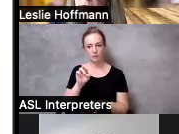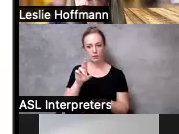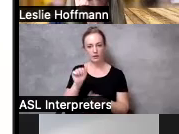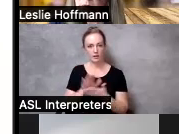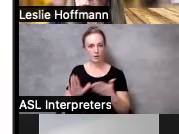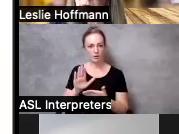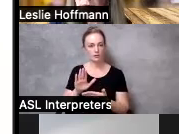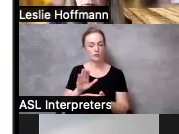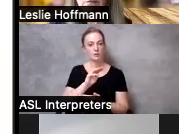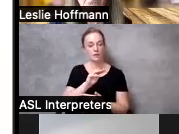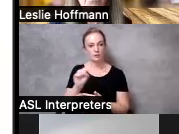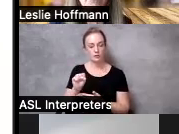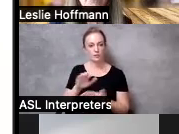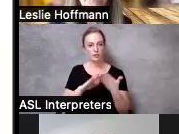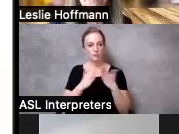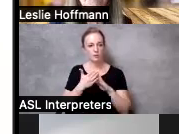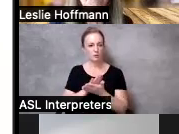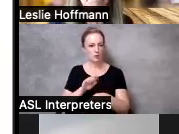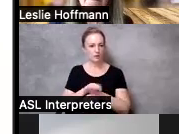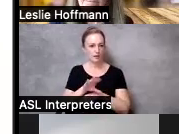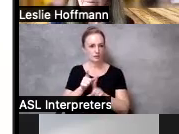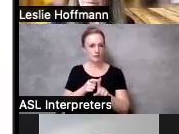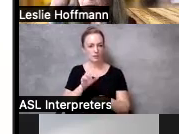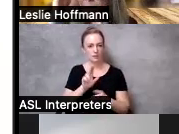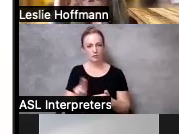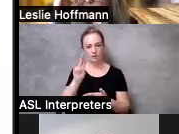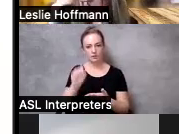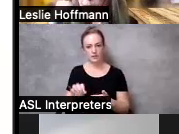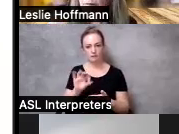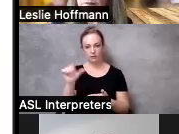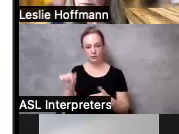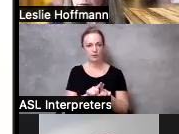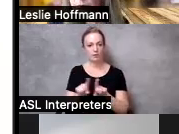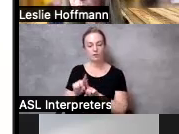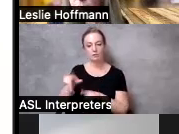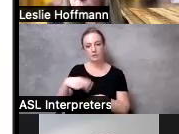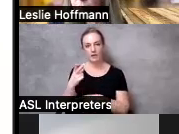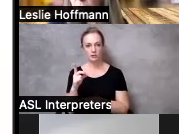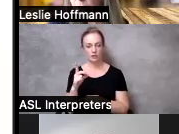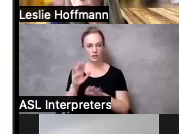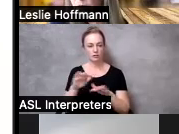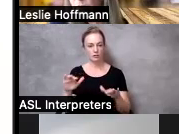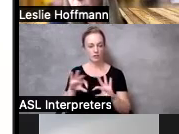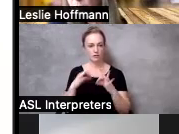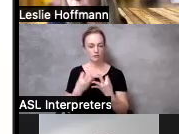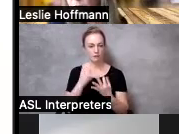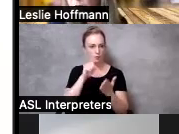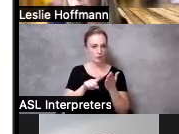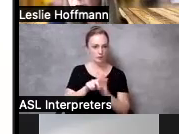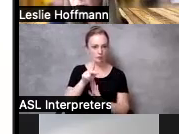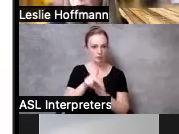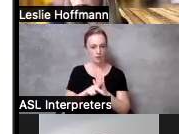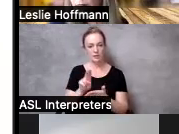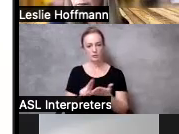master's degree in community and school counseling from the University of South Florida, and a doctorate in child and family research and policy from the University of